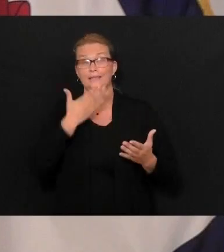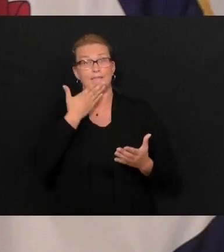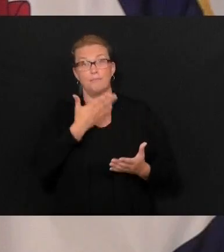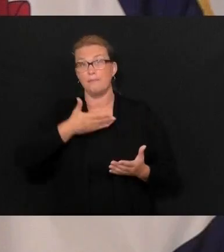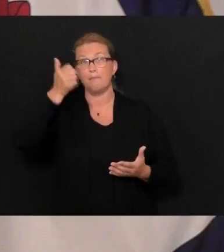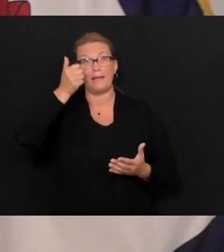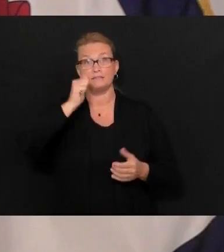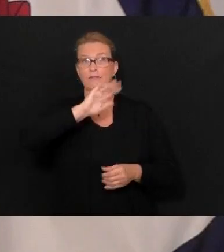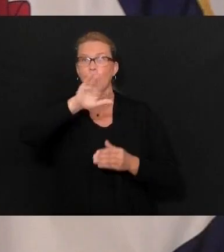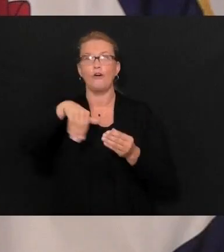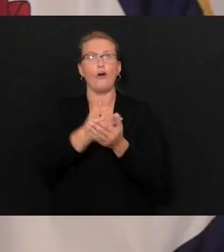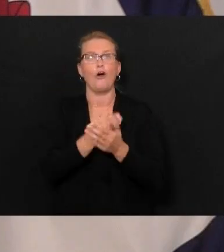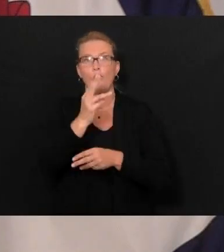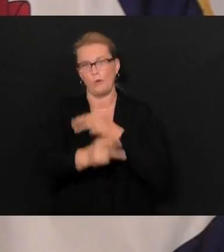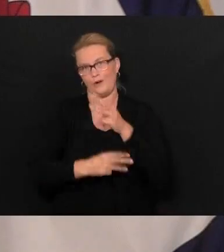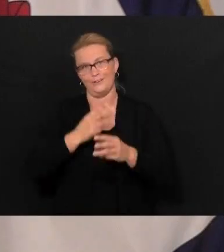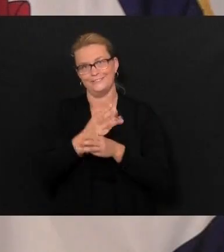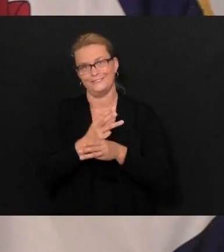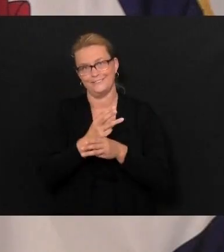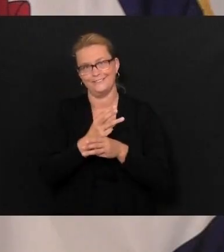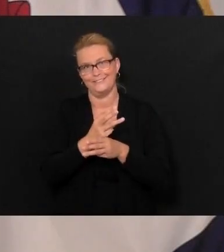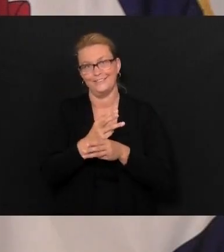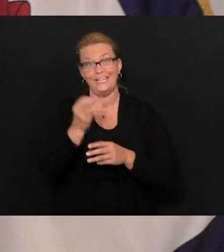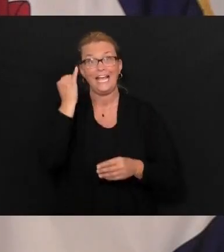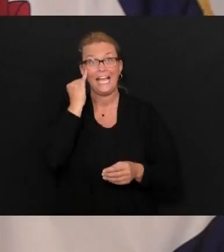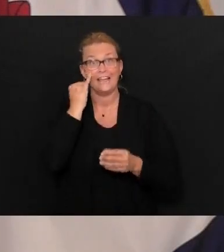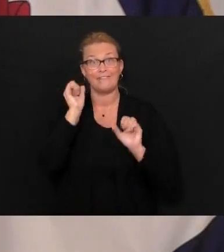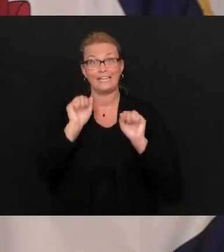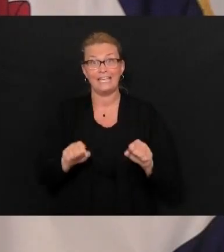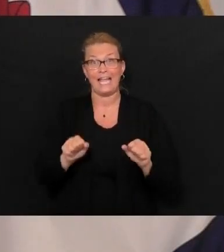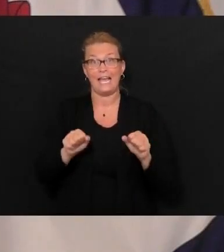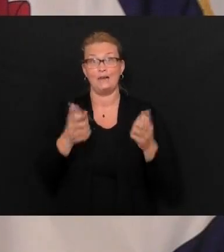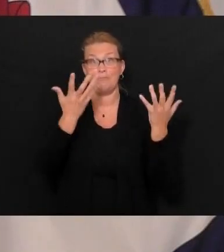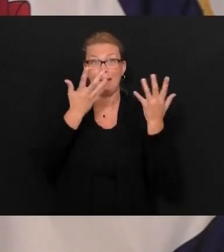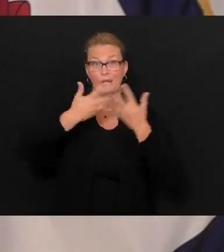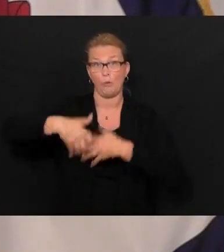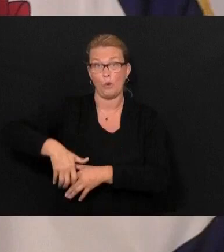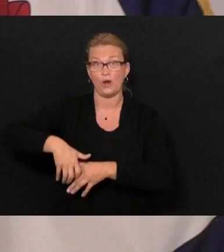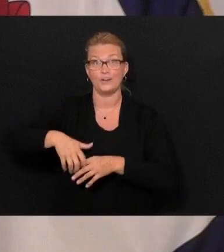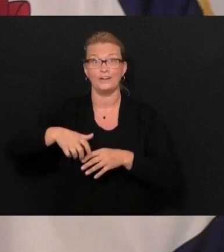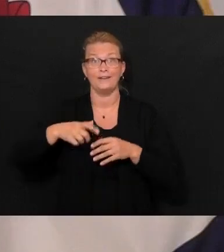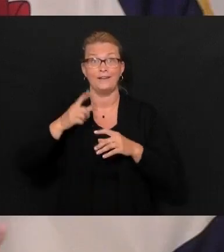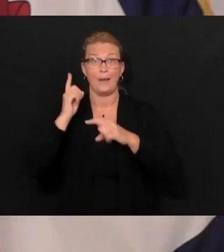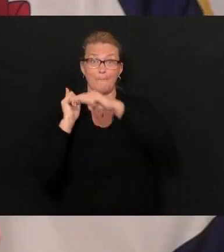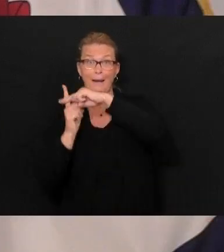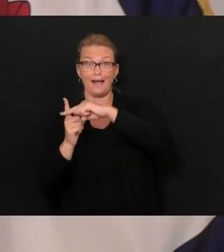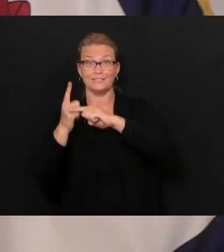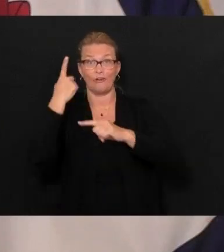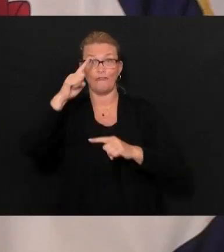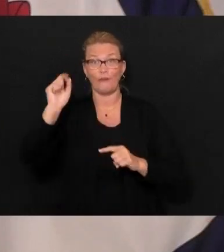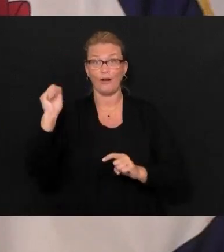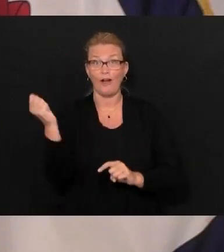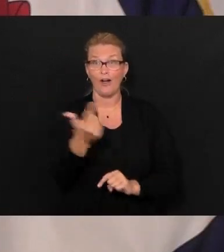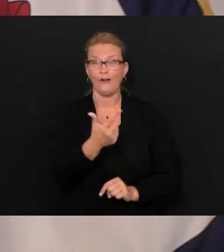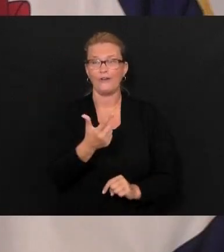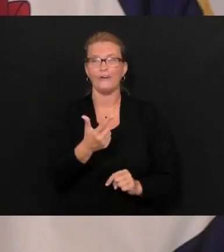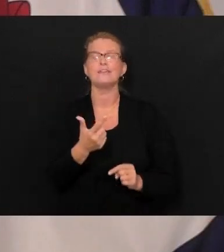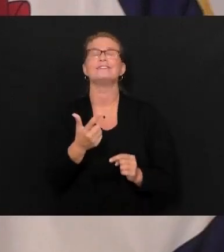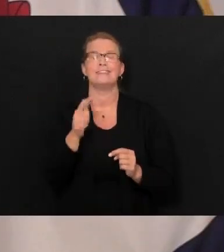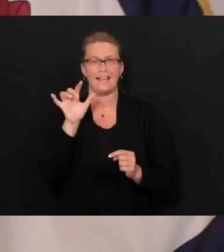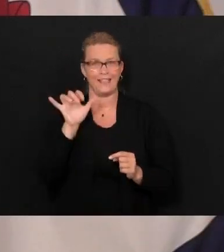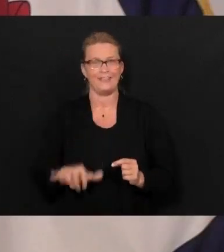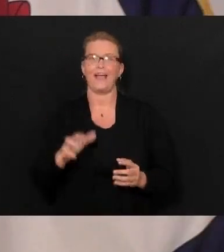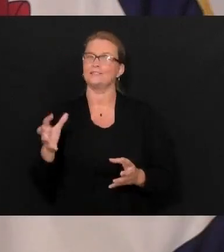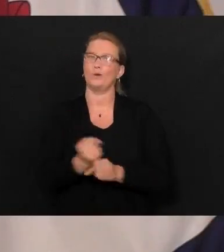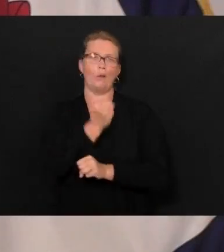of all worlds. If we can make it work and make it work in a positive way for all, that's the